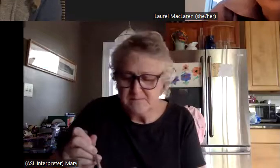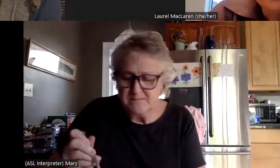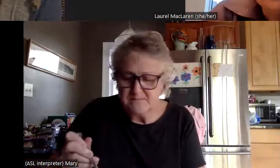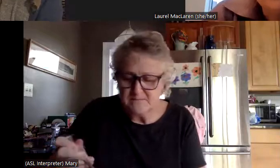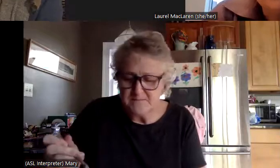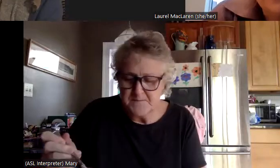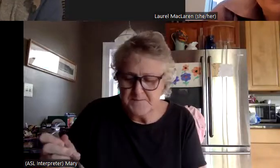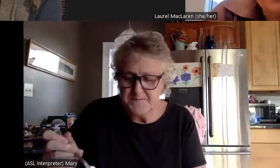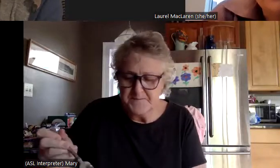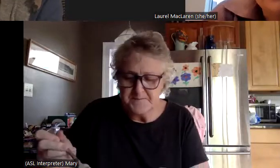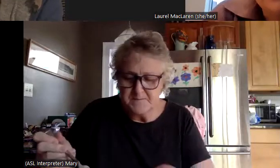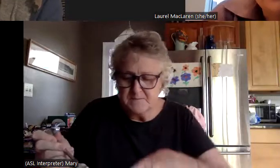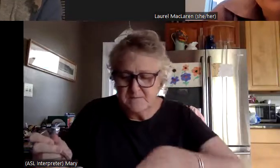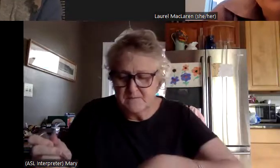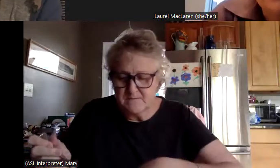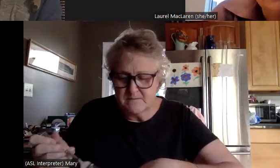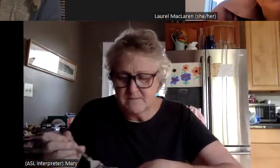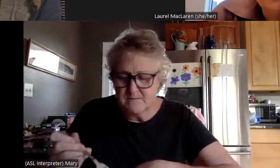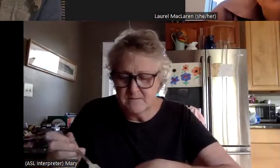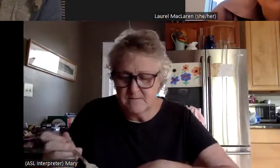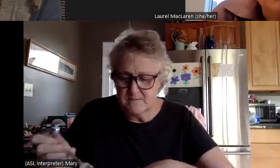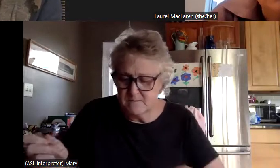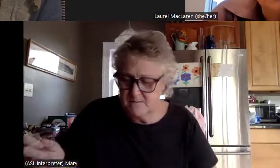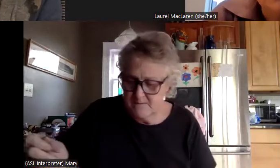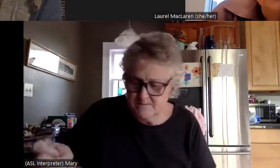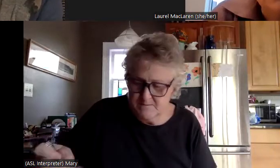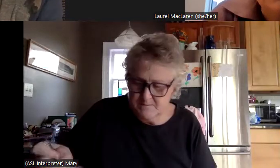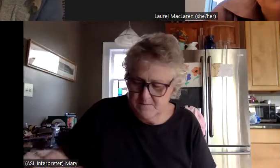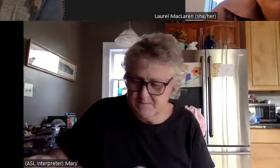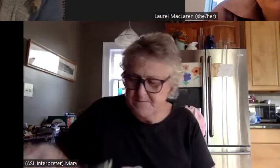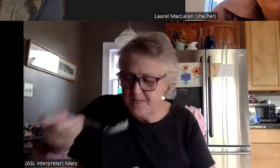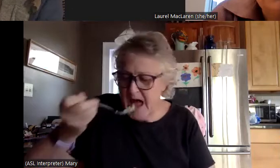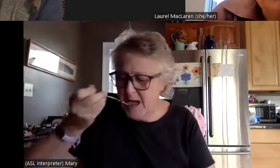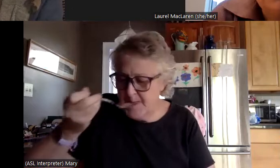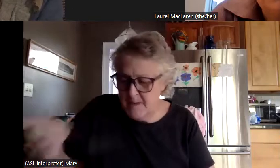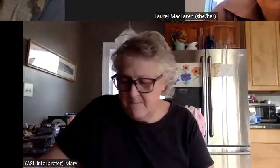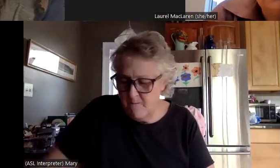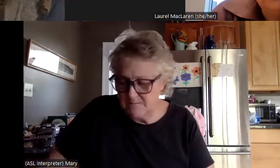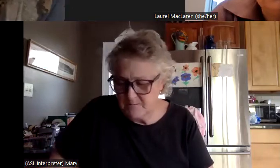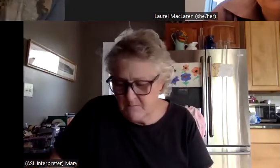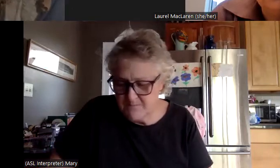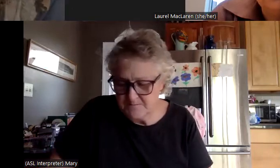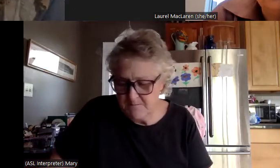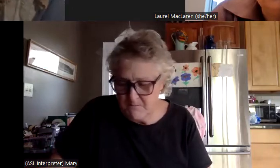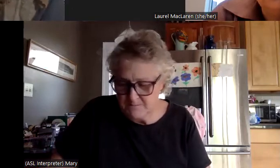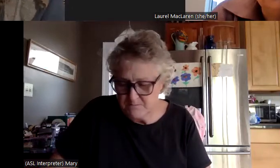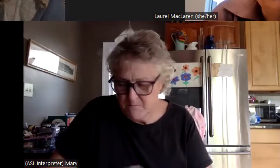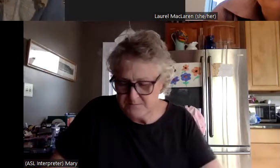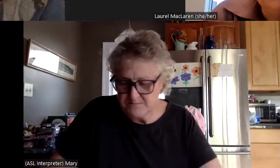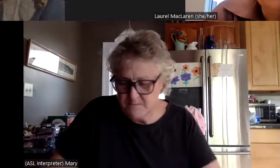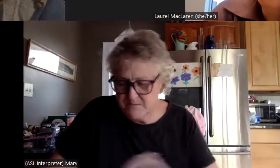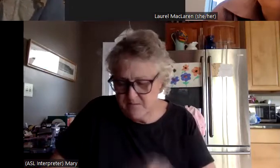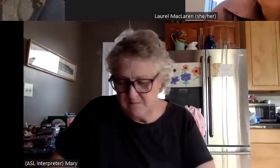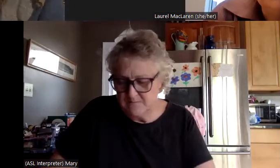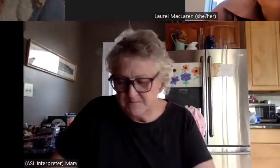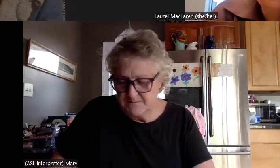I like that. yeah. I'd really get a kick out of biking from or riding a horse from site to site,